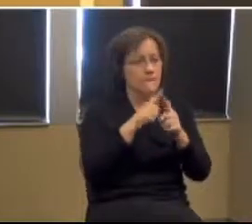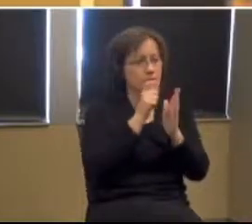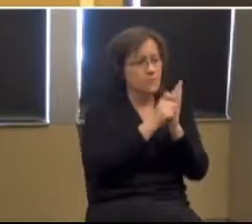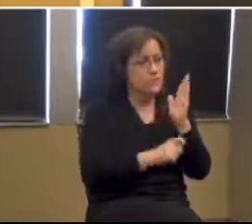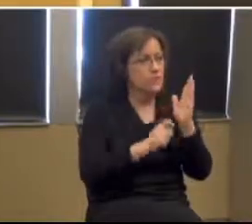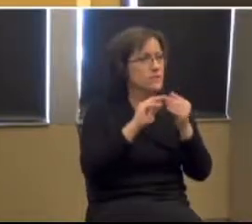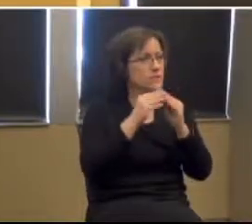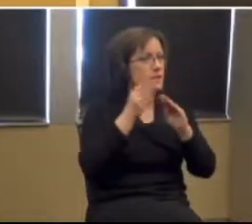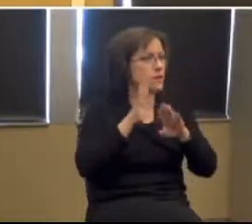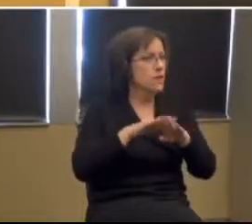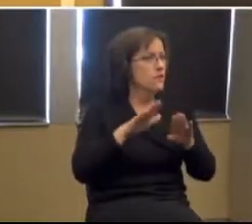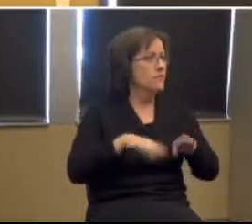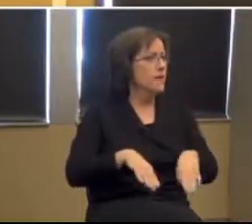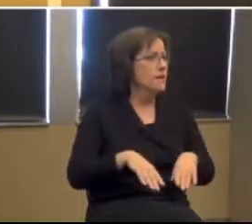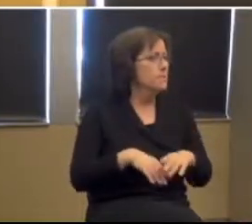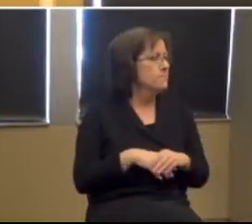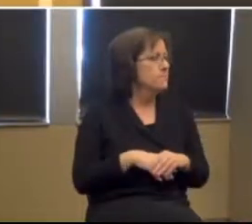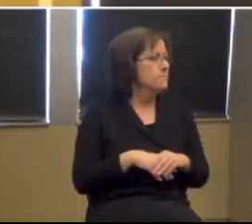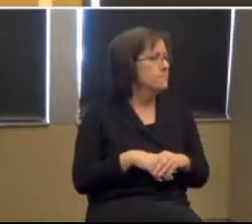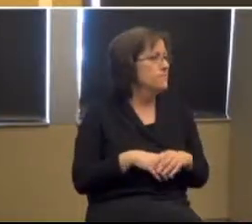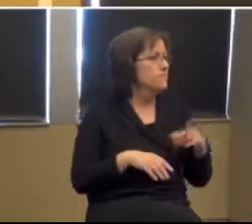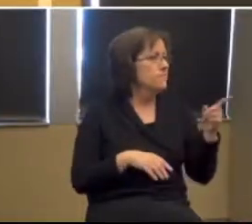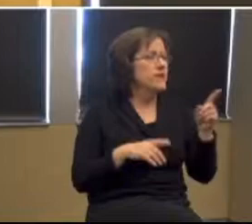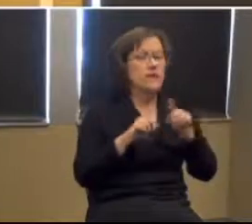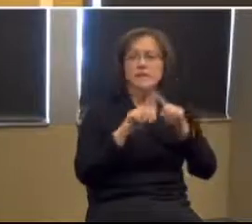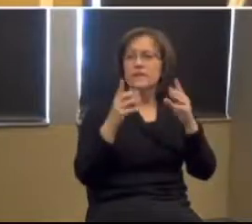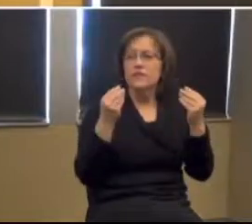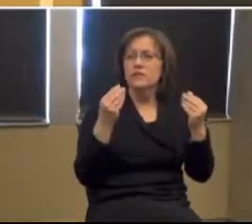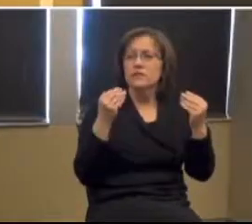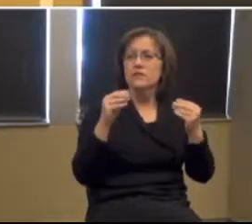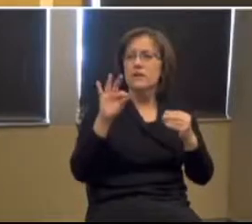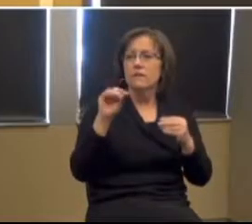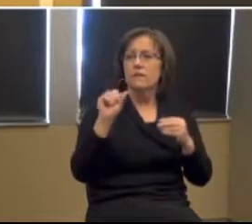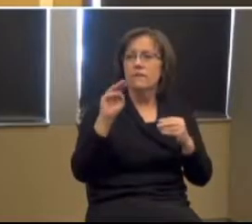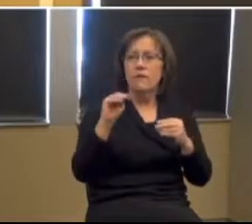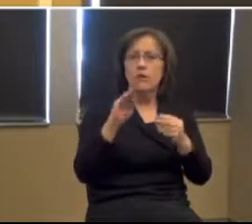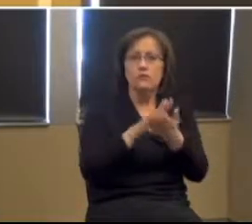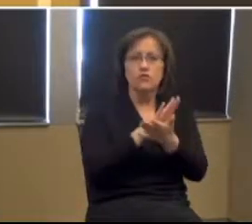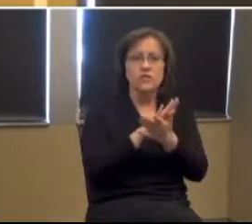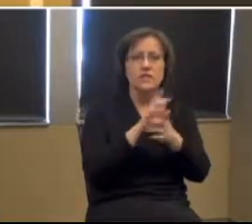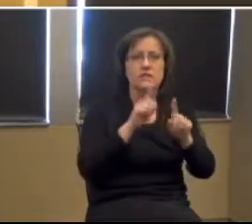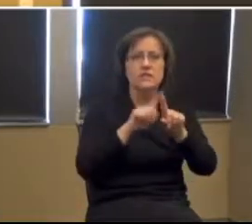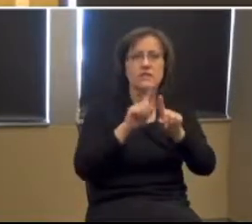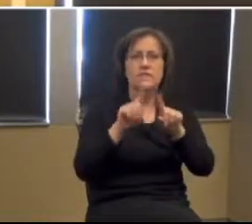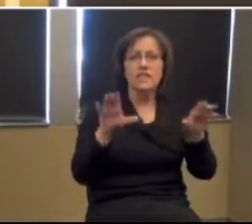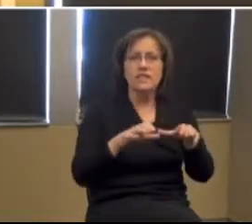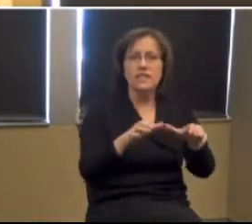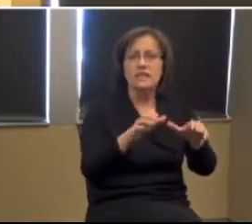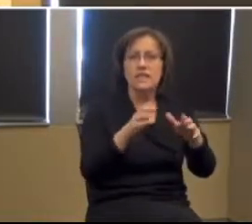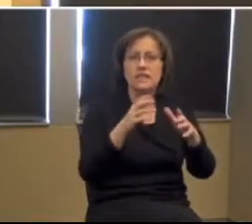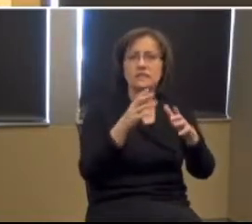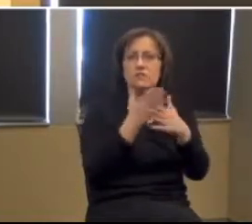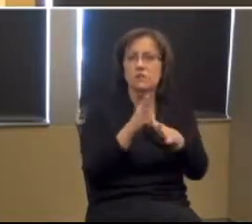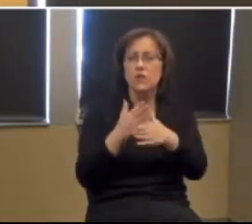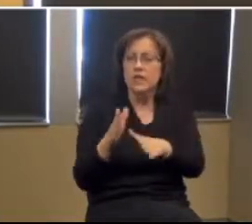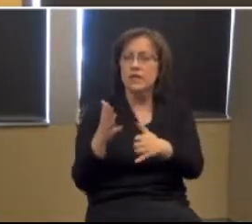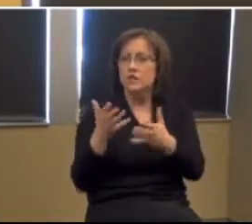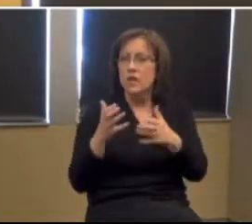Different foam sheets for sorting or different kinds of activities that you want to do. We